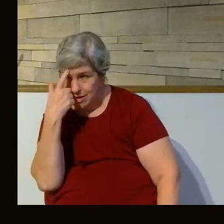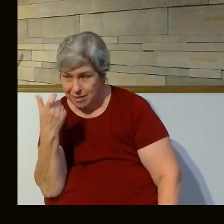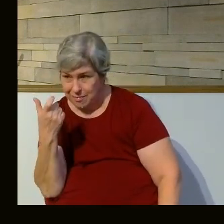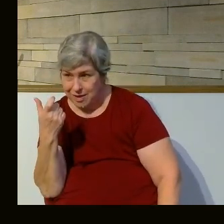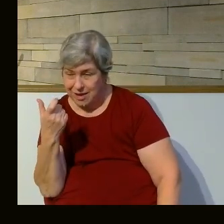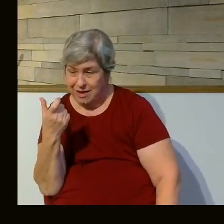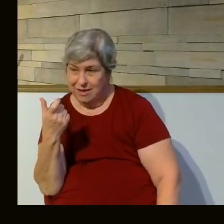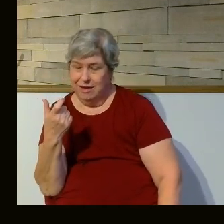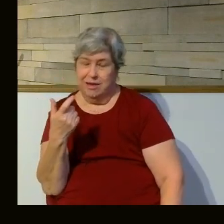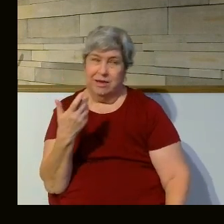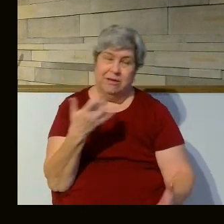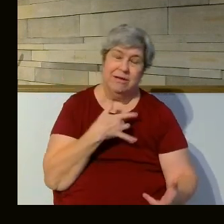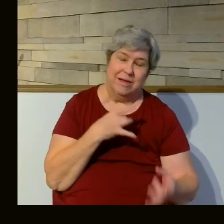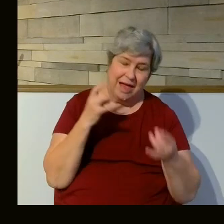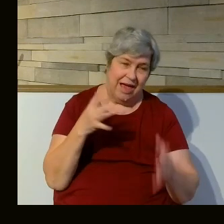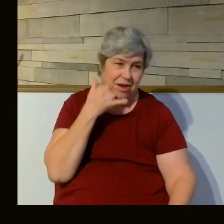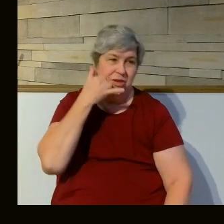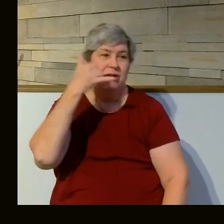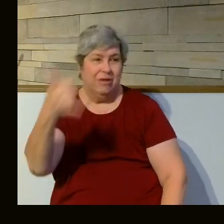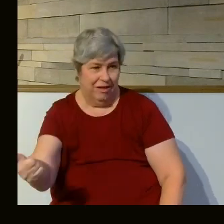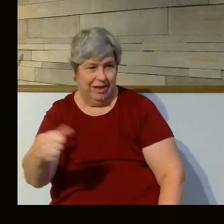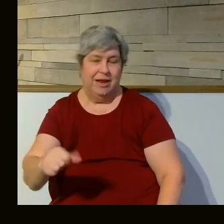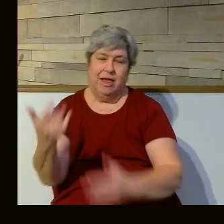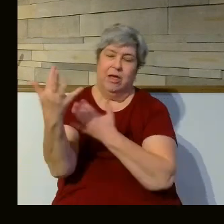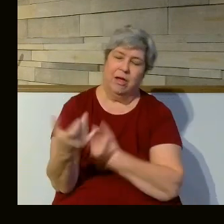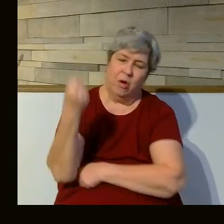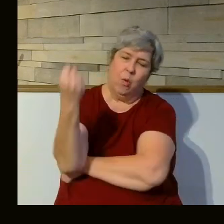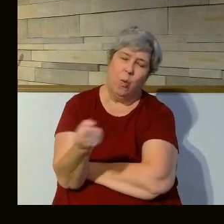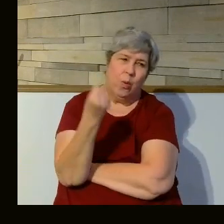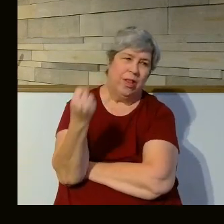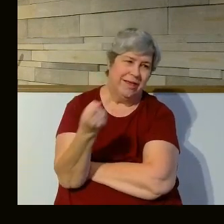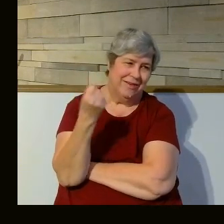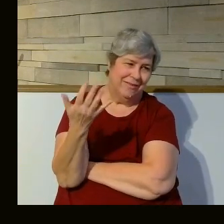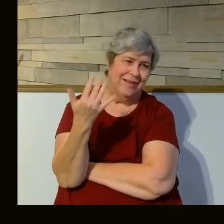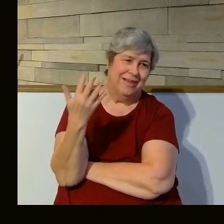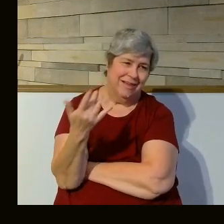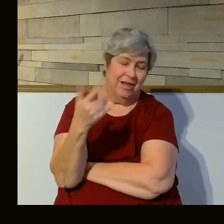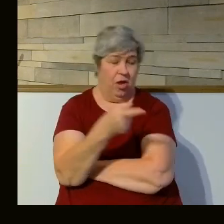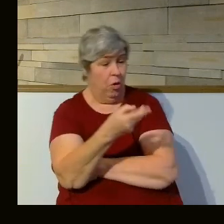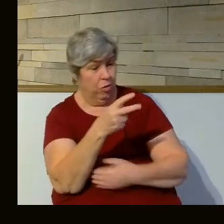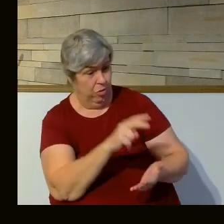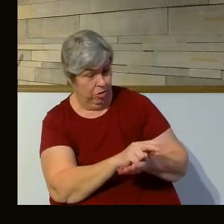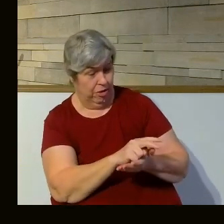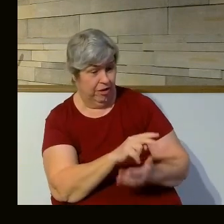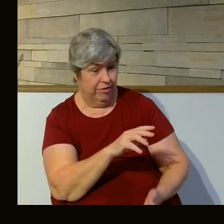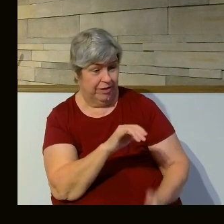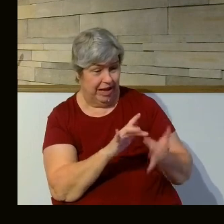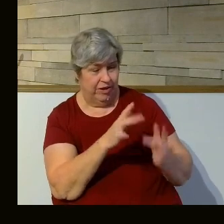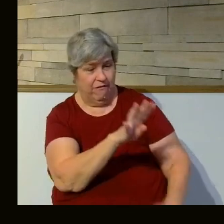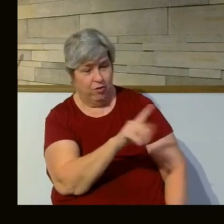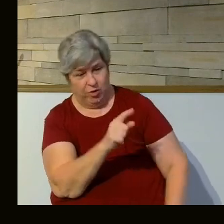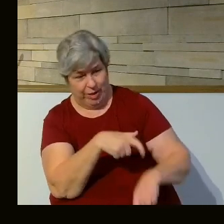is punitive to call any of the providers, right? And so they say, you know what? Oh, you lost internet 41